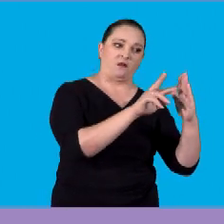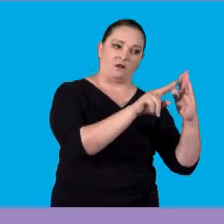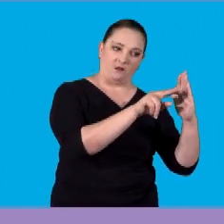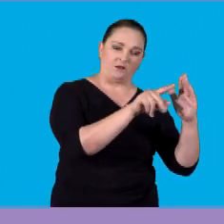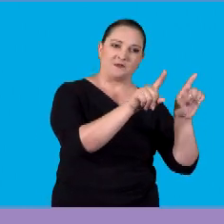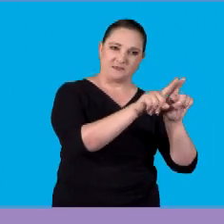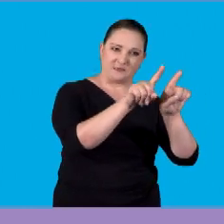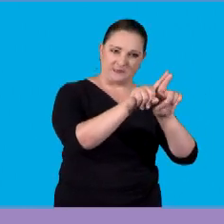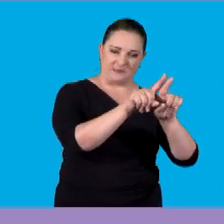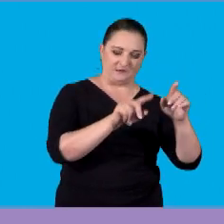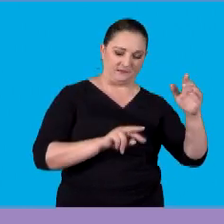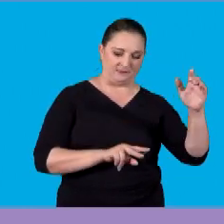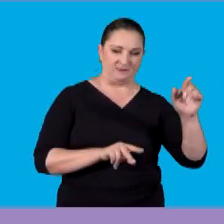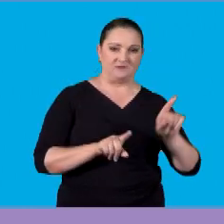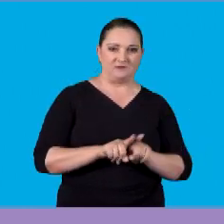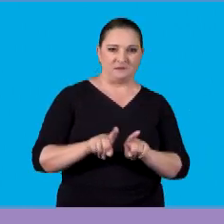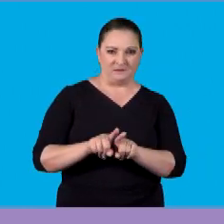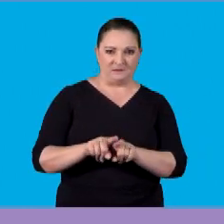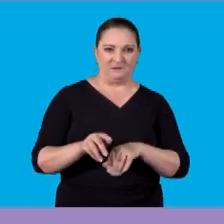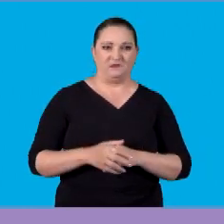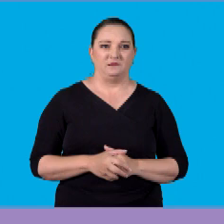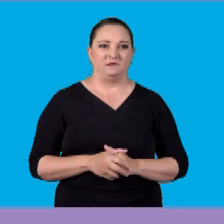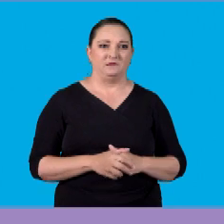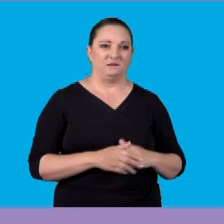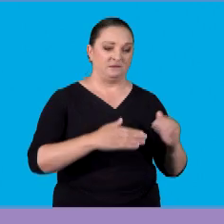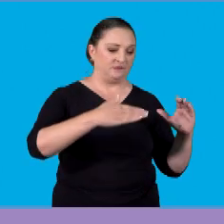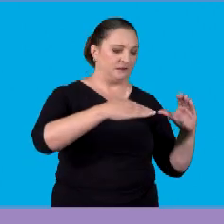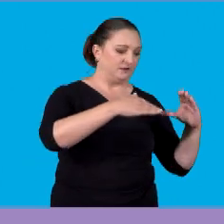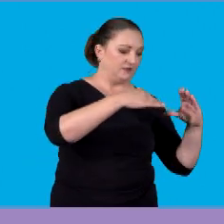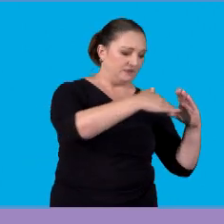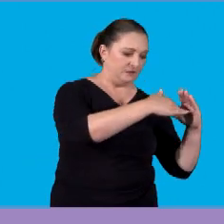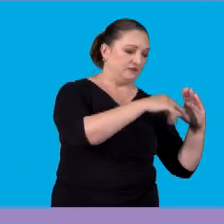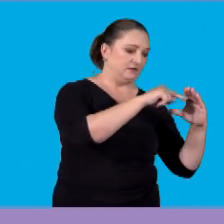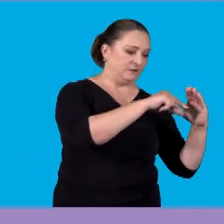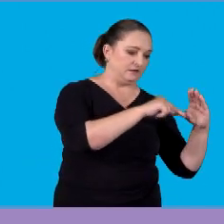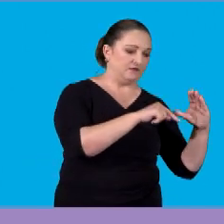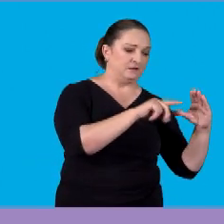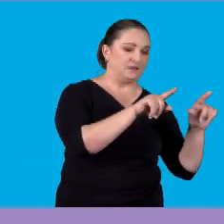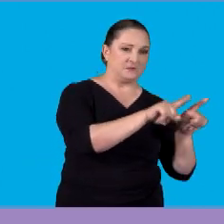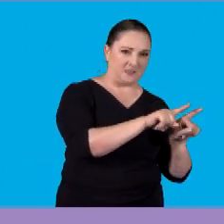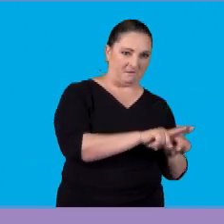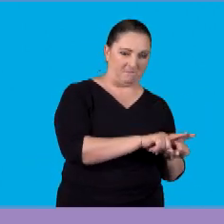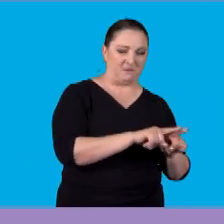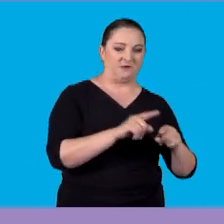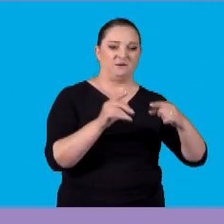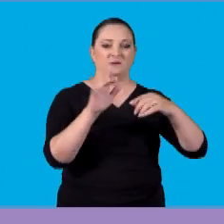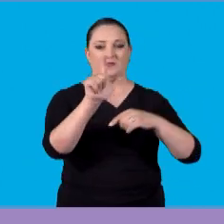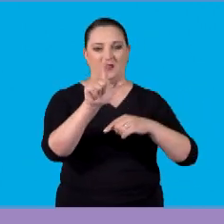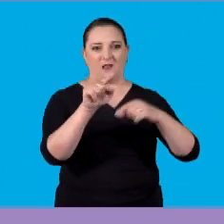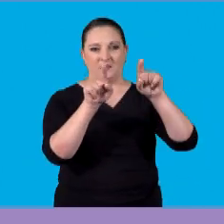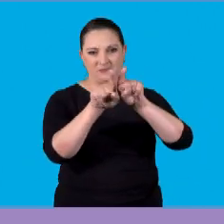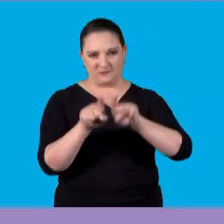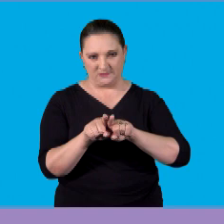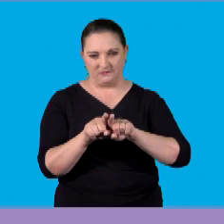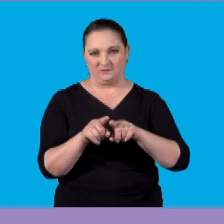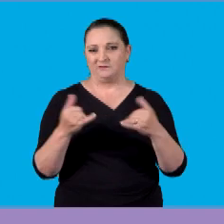M, as well as NL does bisect angle N and angle L. Now, the true is